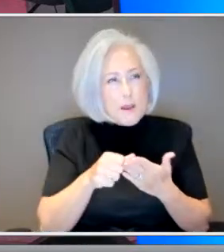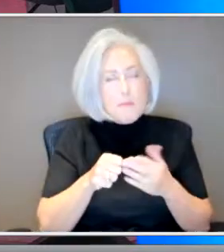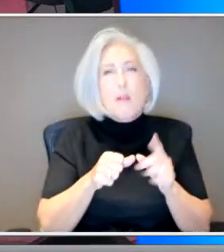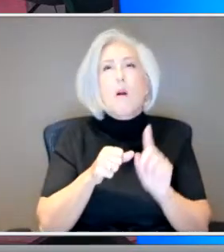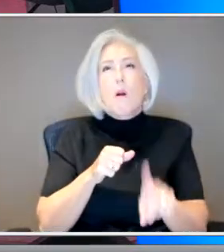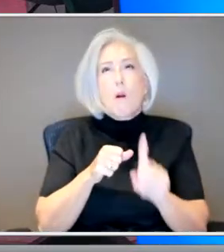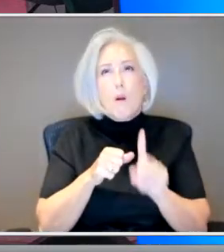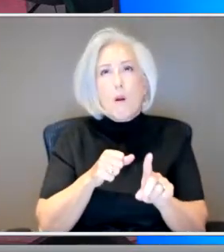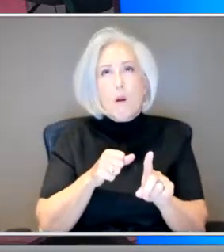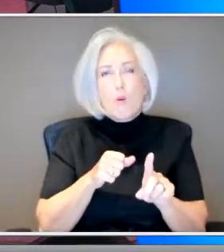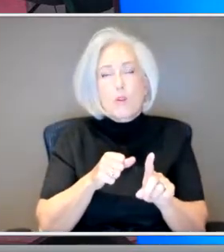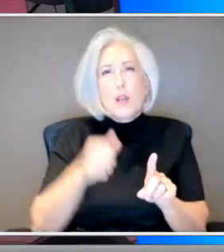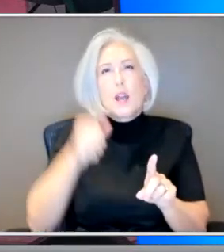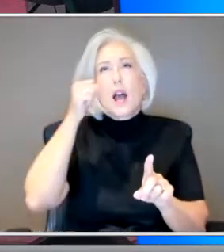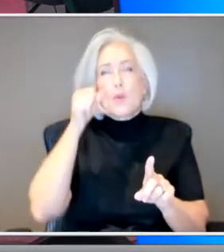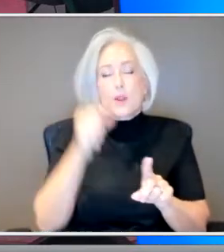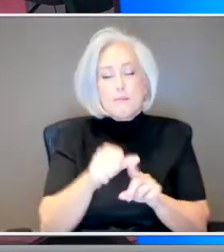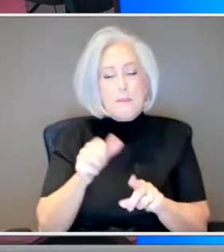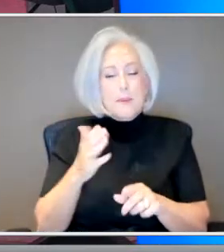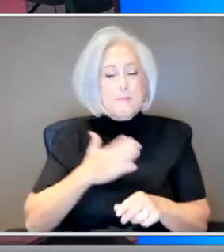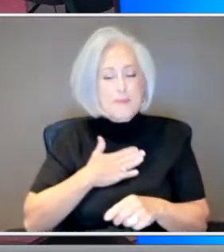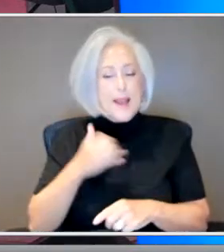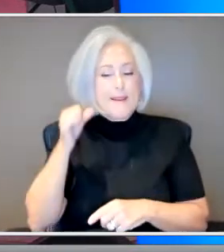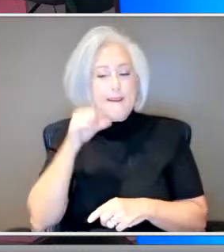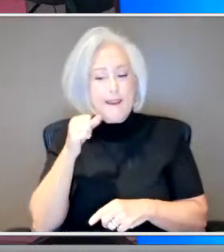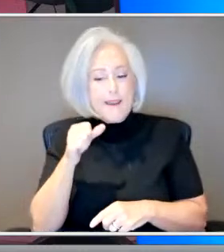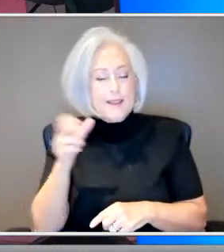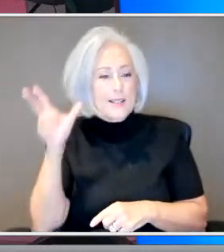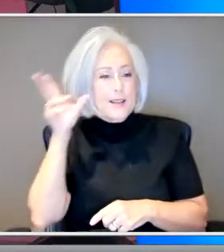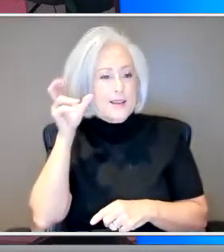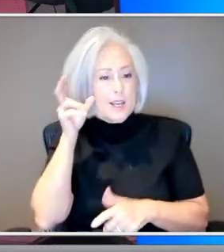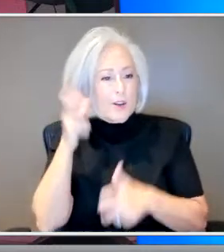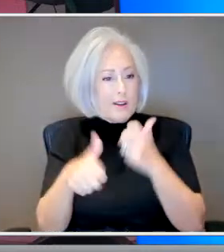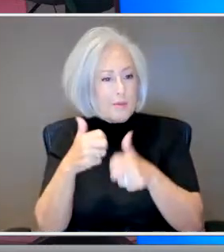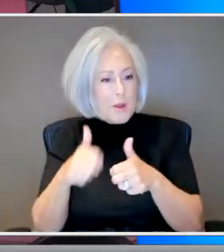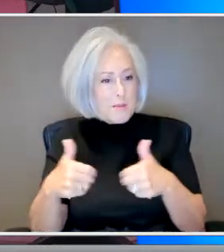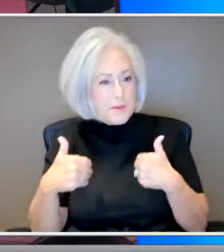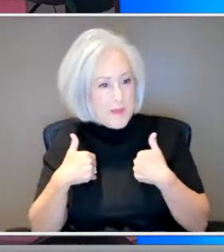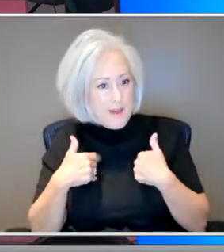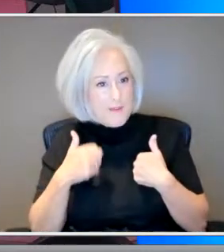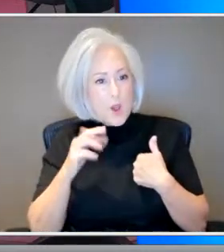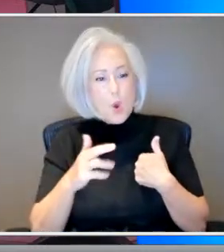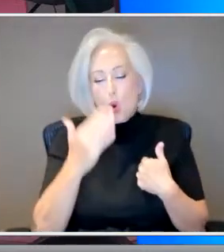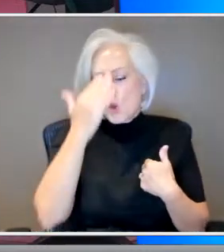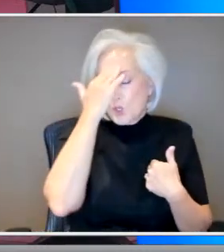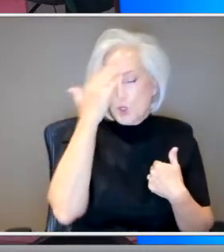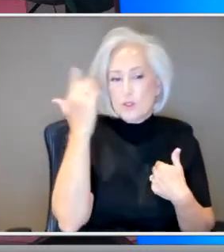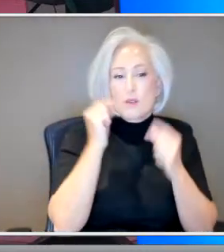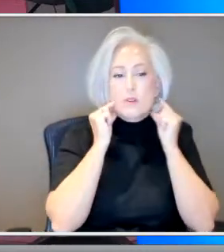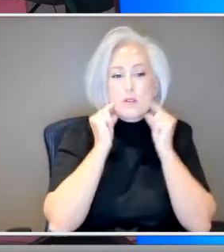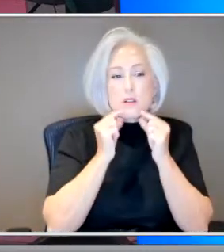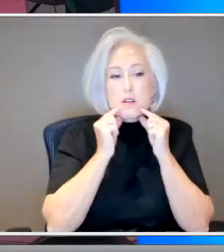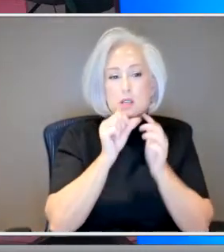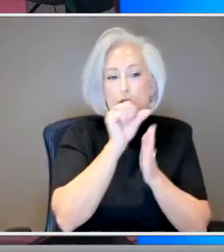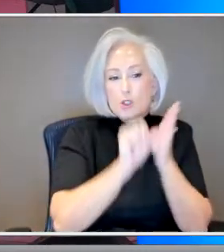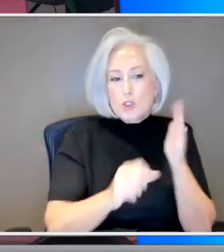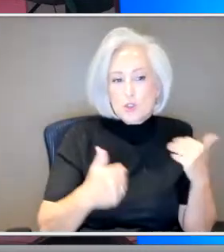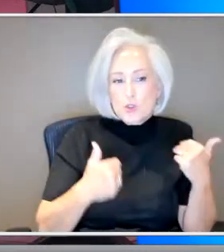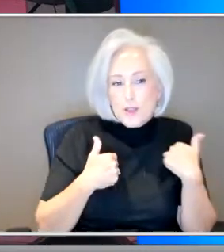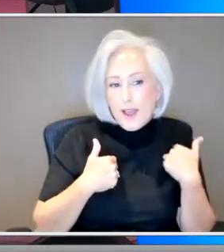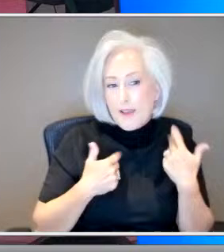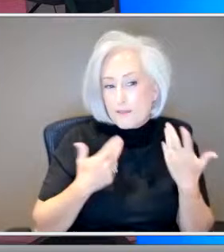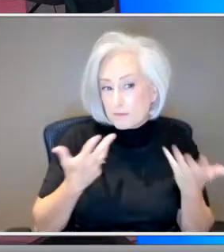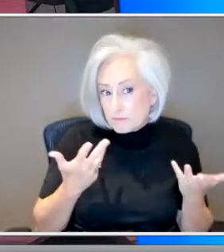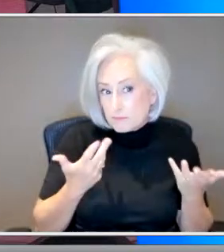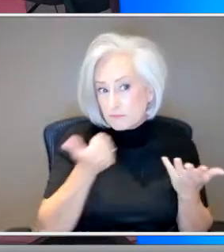Aunt Marge who had a hearing problem, or you knew someone who needed jaw surgery? Did you ever see anyone in your family that